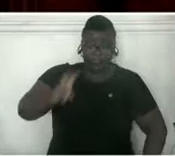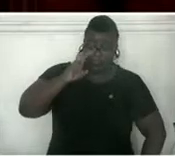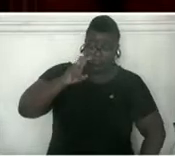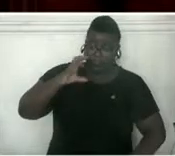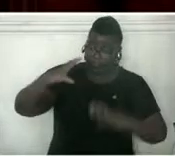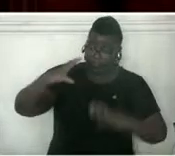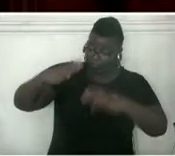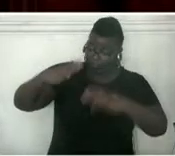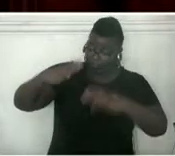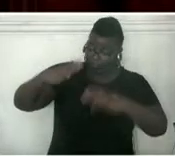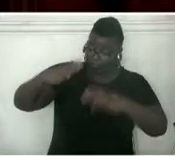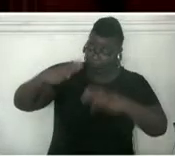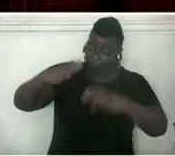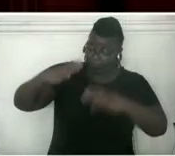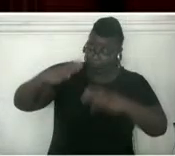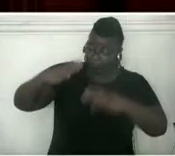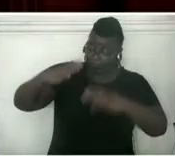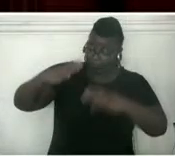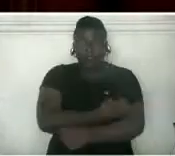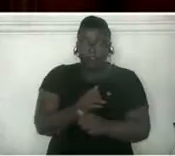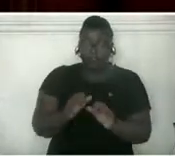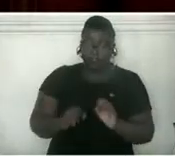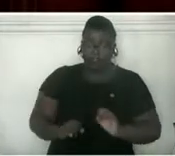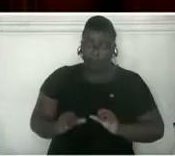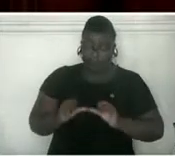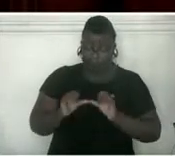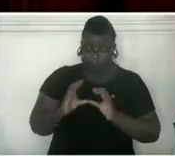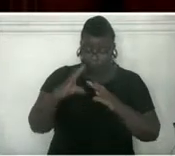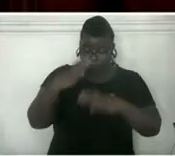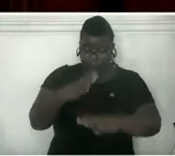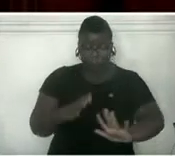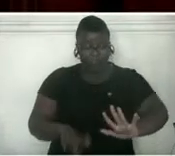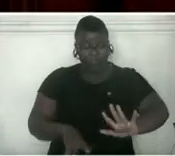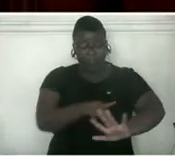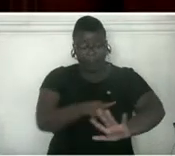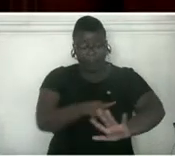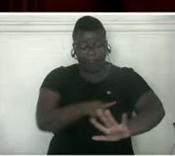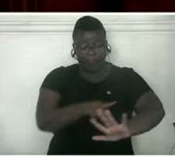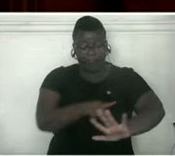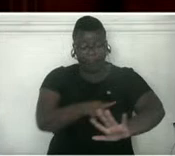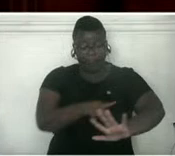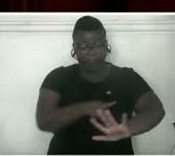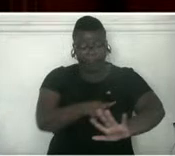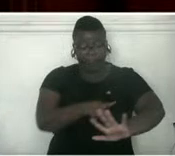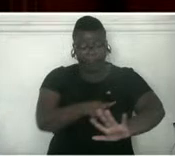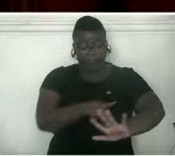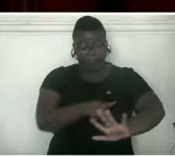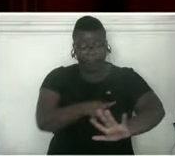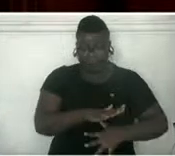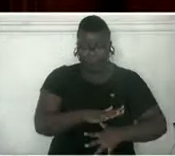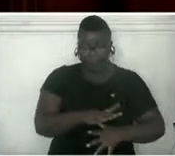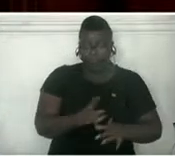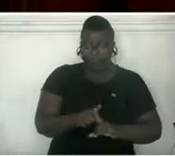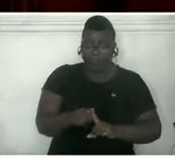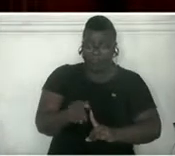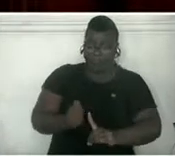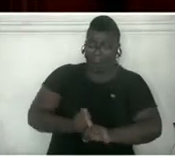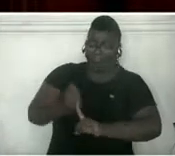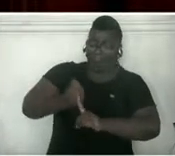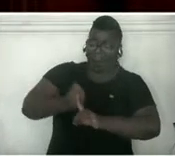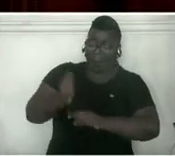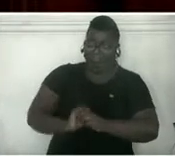and energies will be on the following 5 priorities: intensifying the fight against the